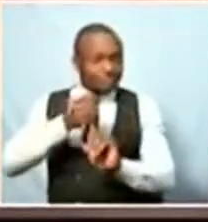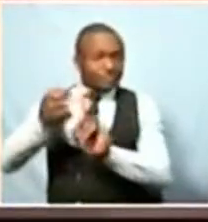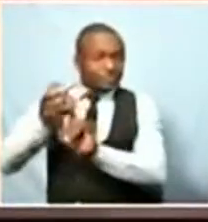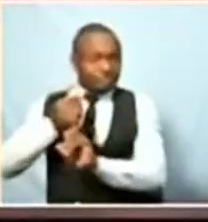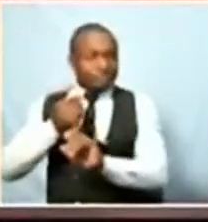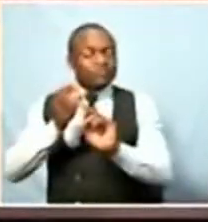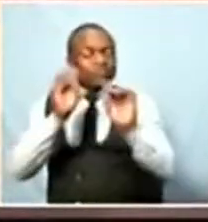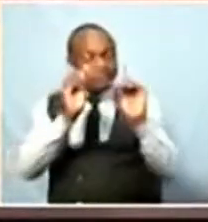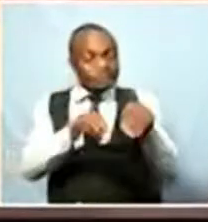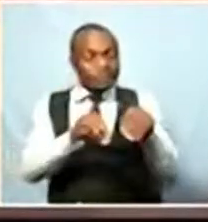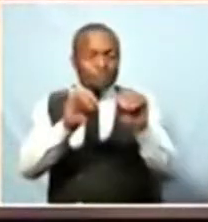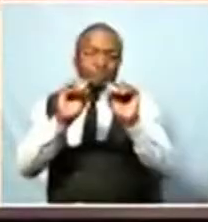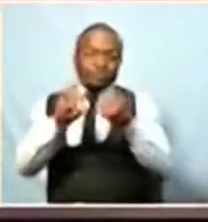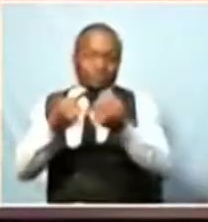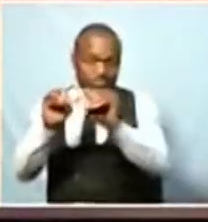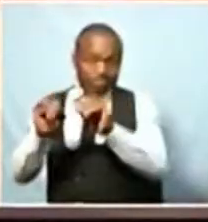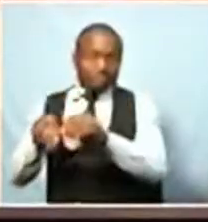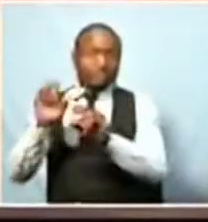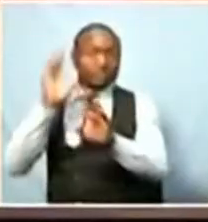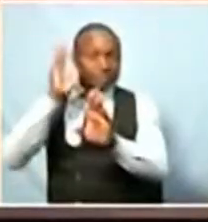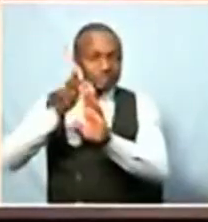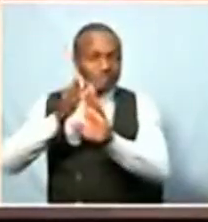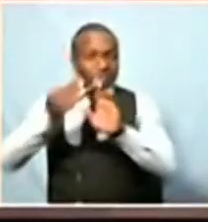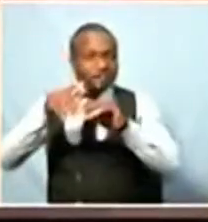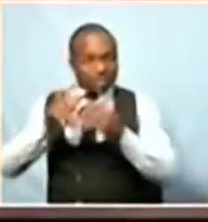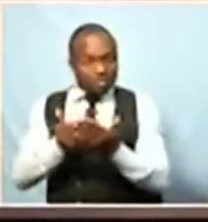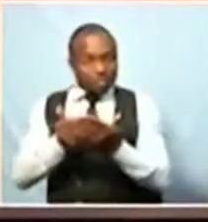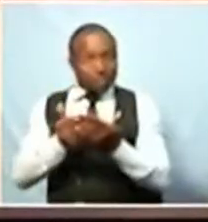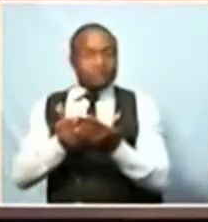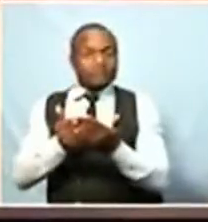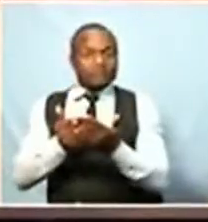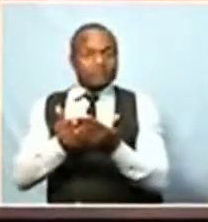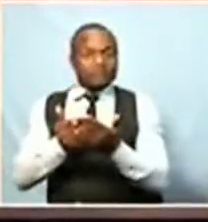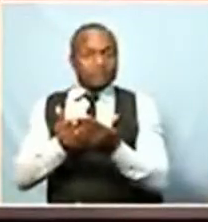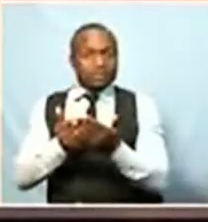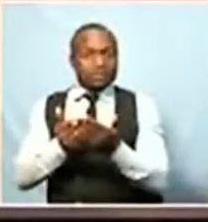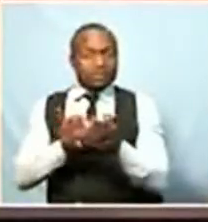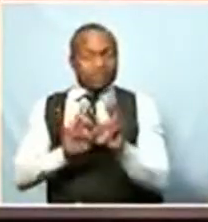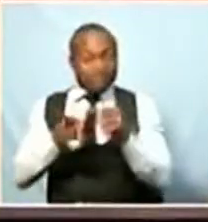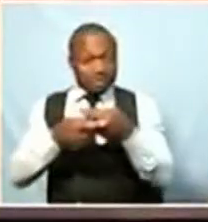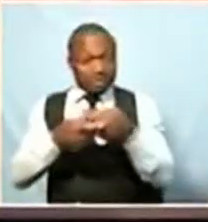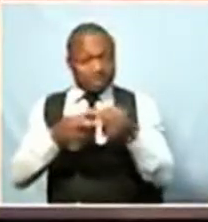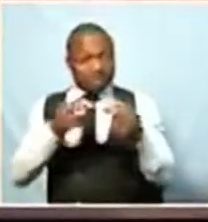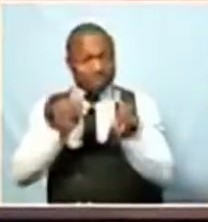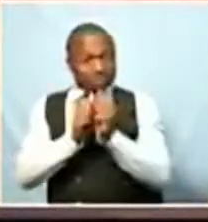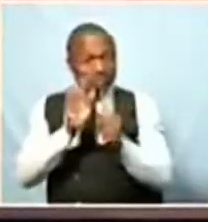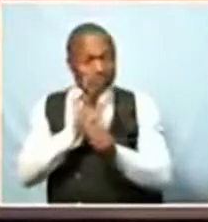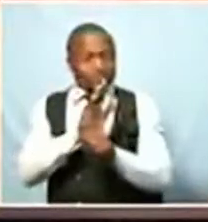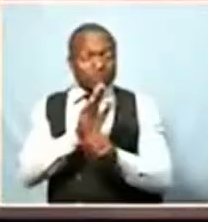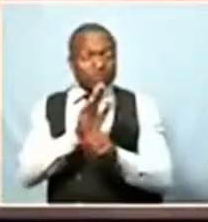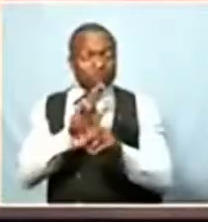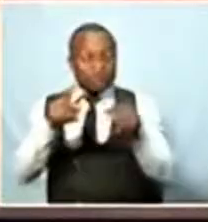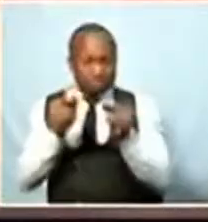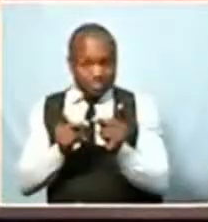performance targets. How do you reconcile that with your position that you will still